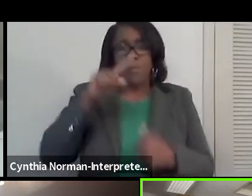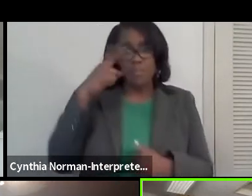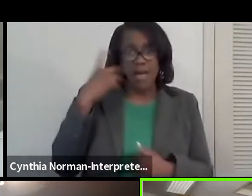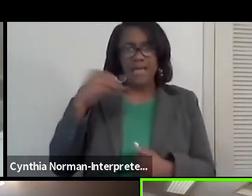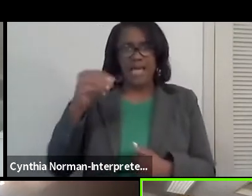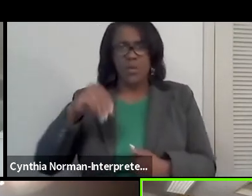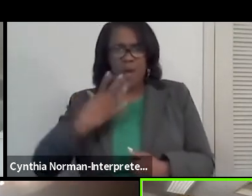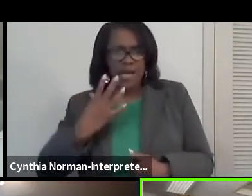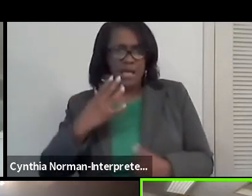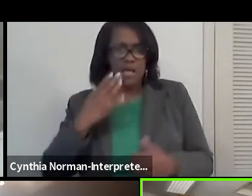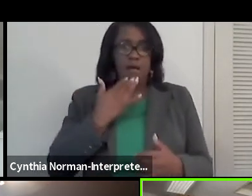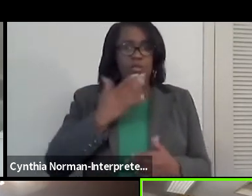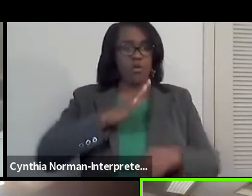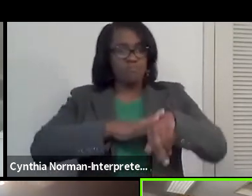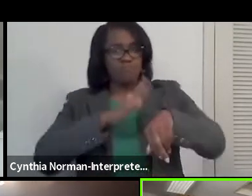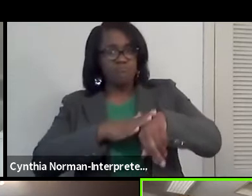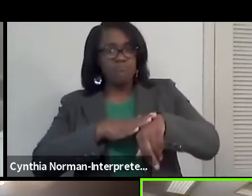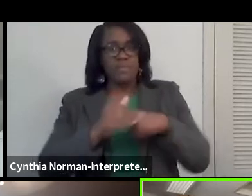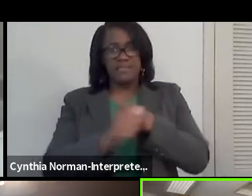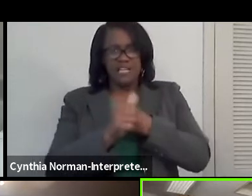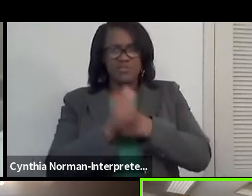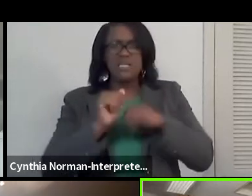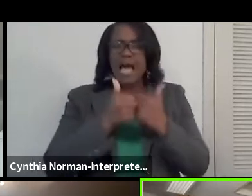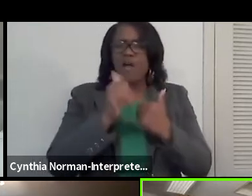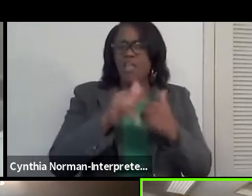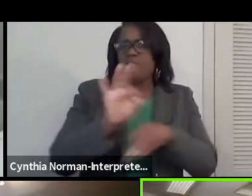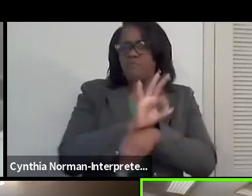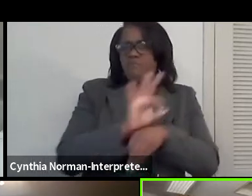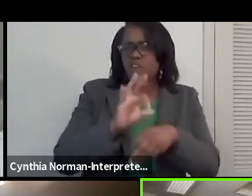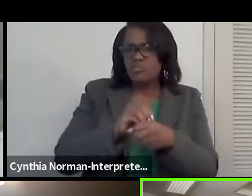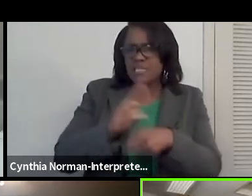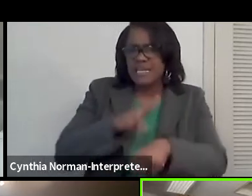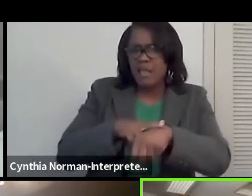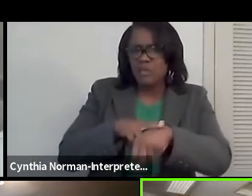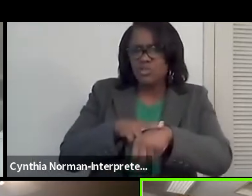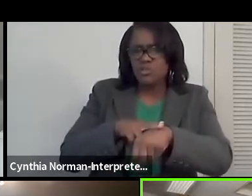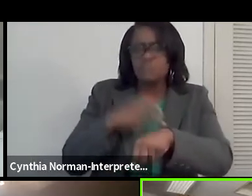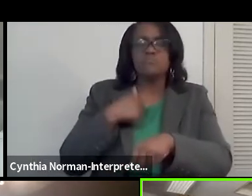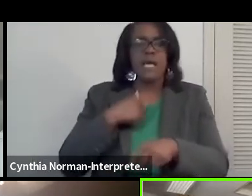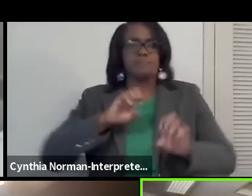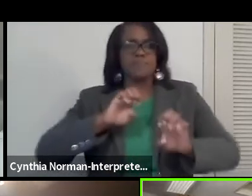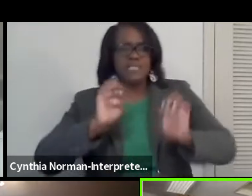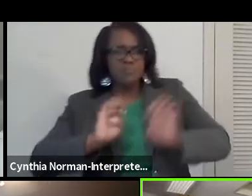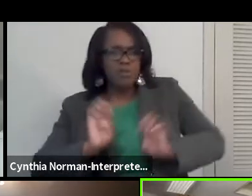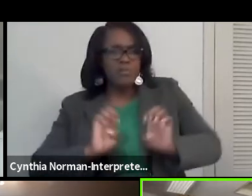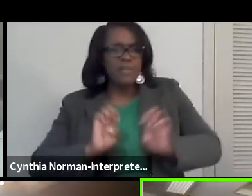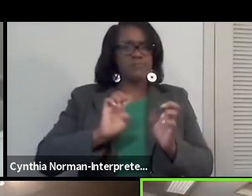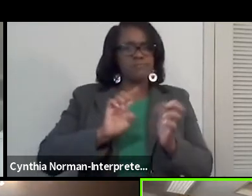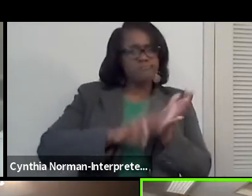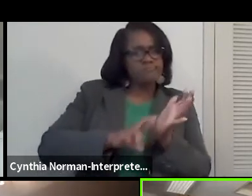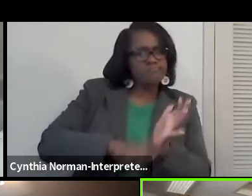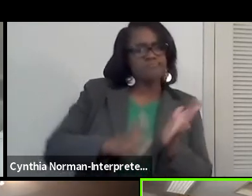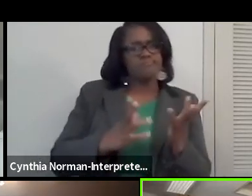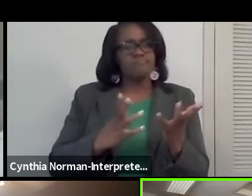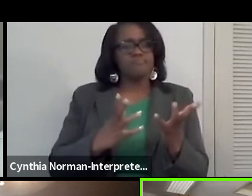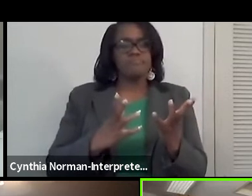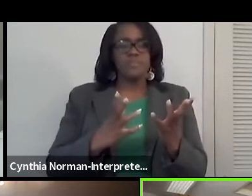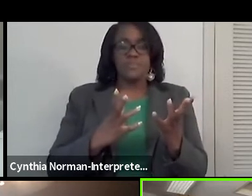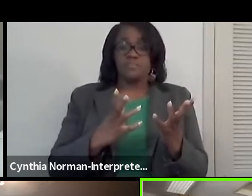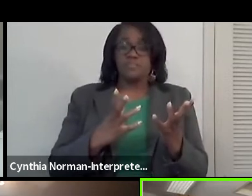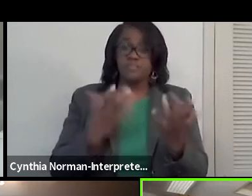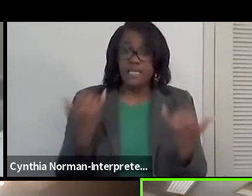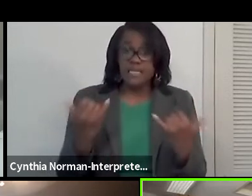that warns us all that skunks are dangerous functions in nature. So I did some experiments there. And so